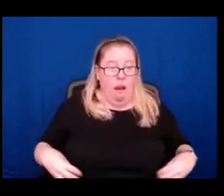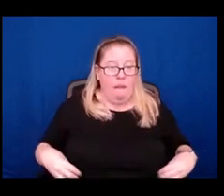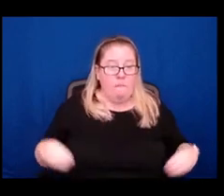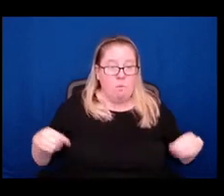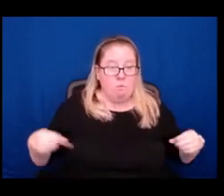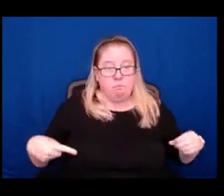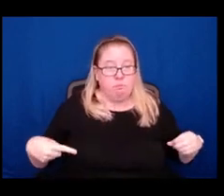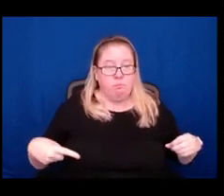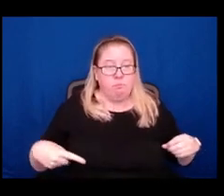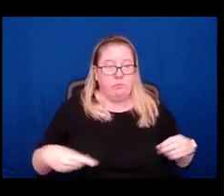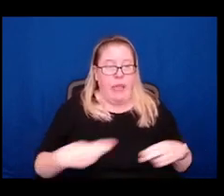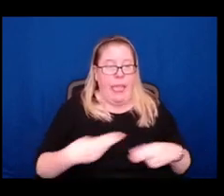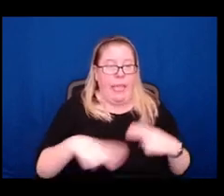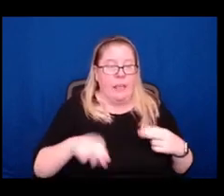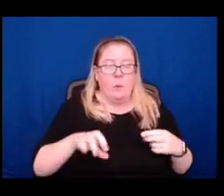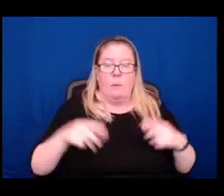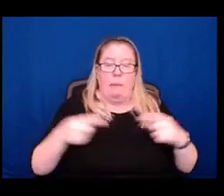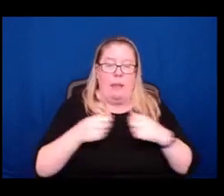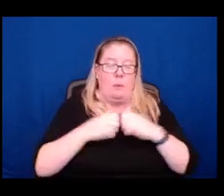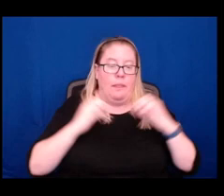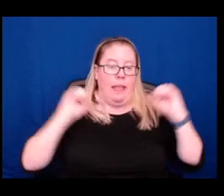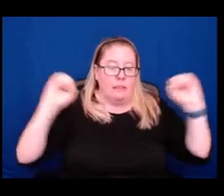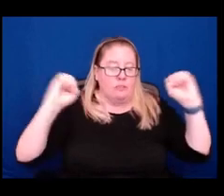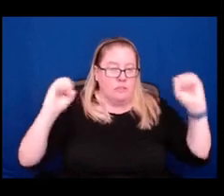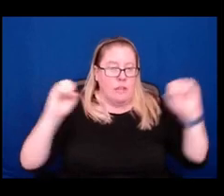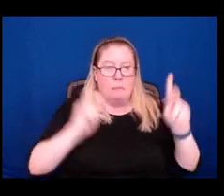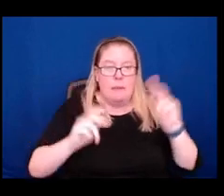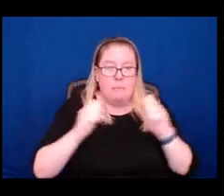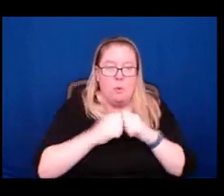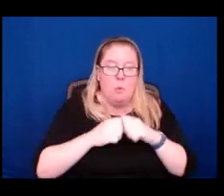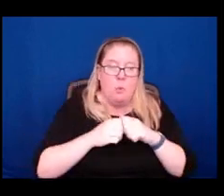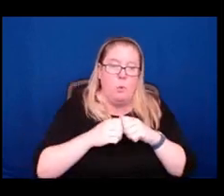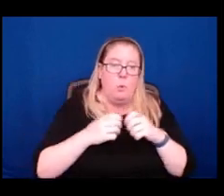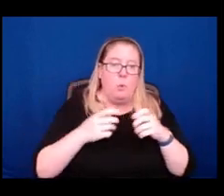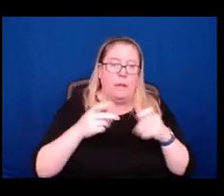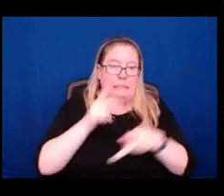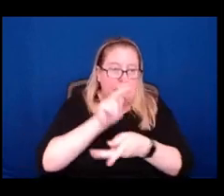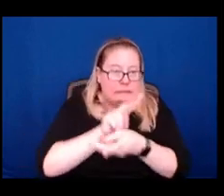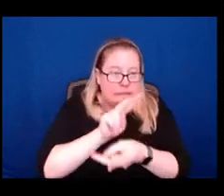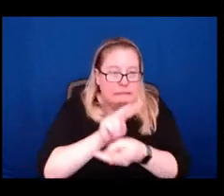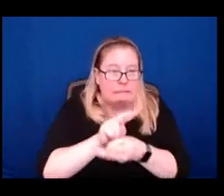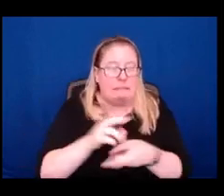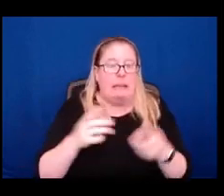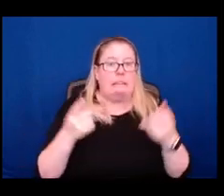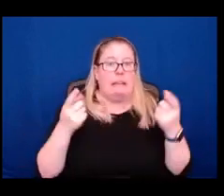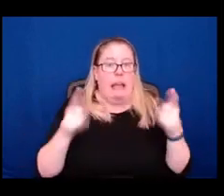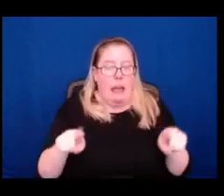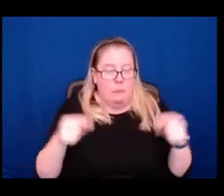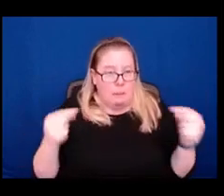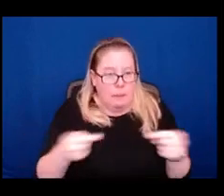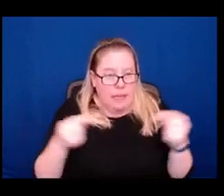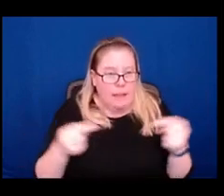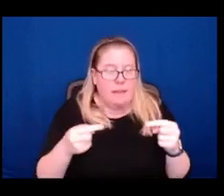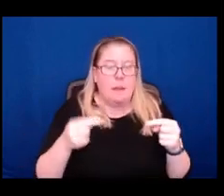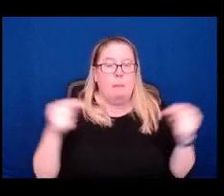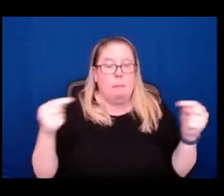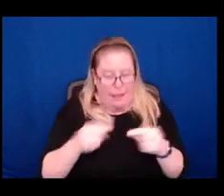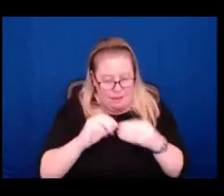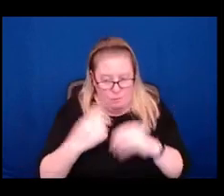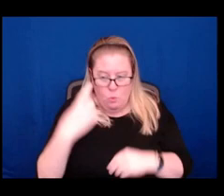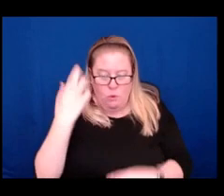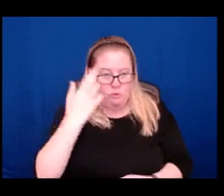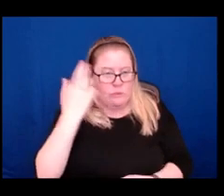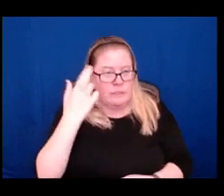pain with exercise. Sometimes people have pain with intercourse. And so pain is the number one reason why people end up in my office. And